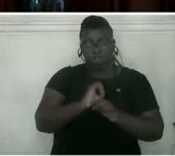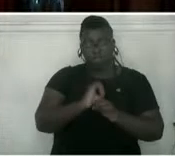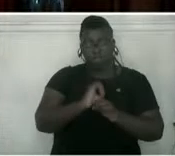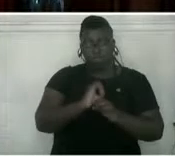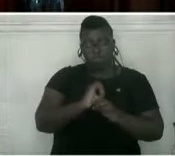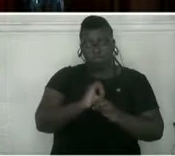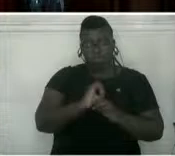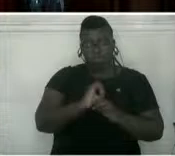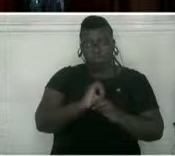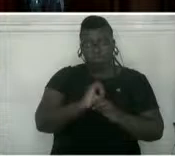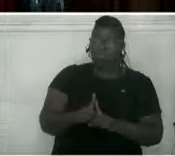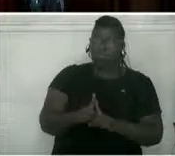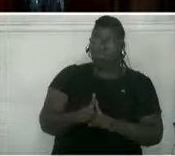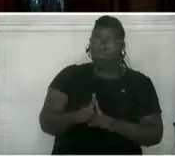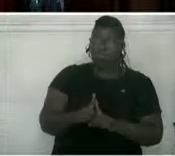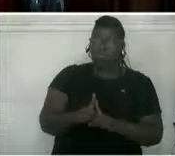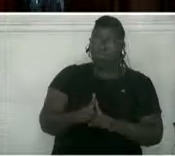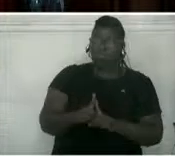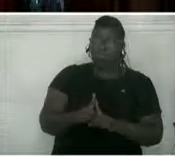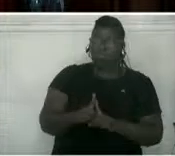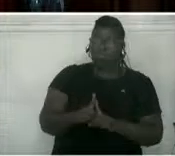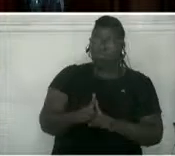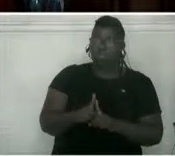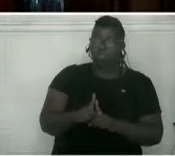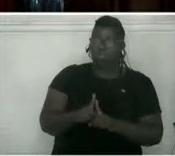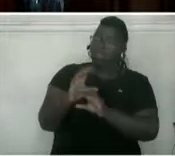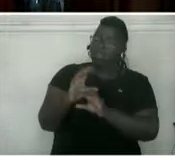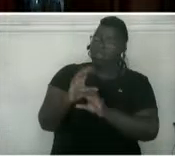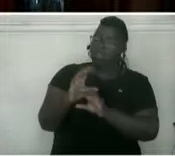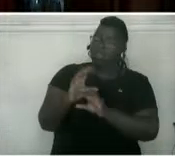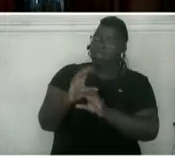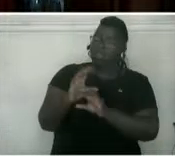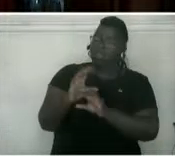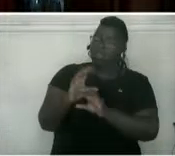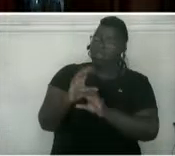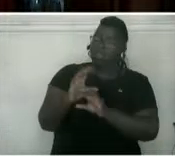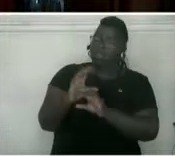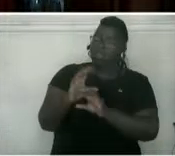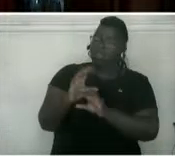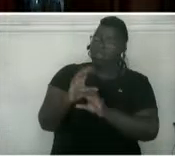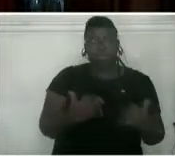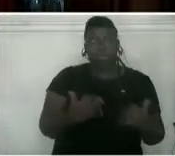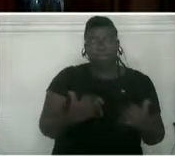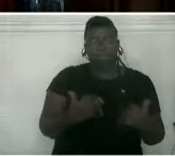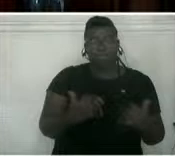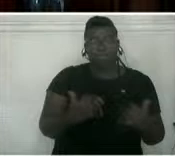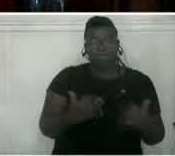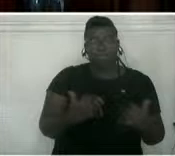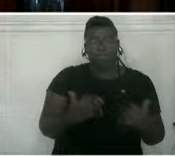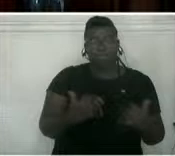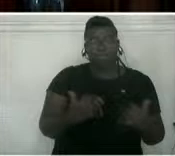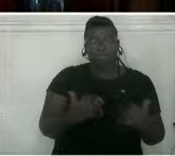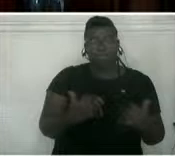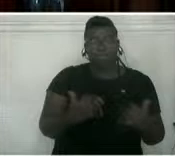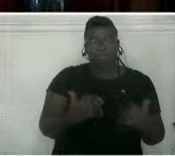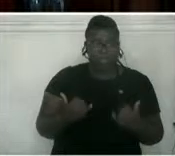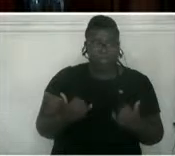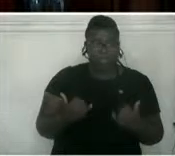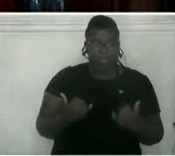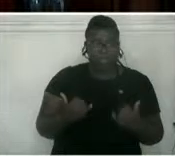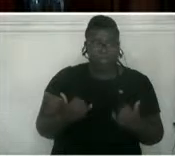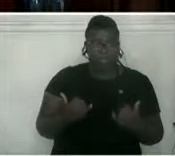government effort to fight the spread of COVID-19. With that, we have come to the end